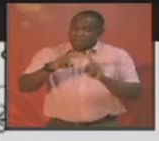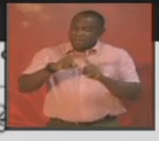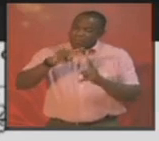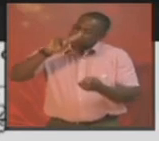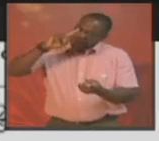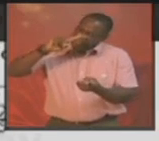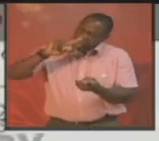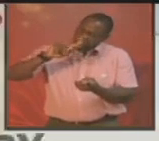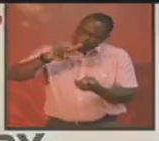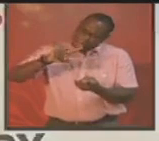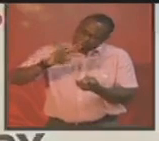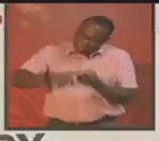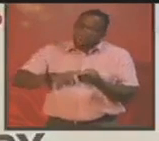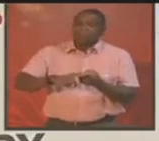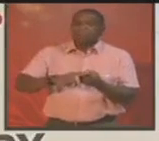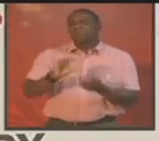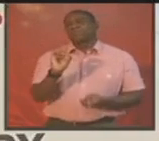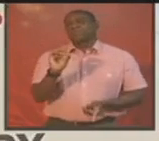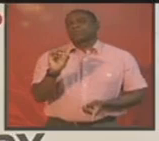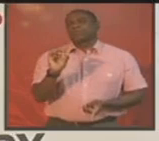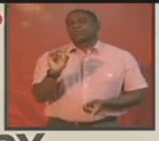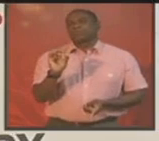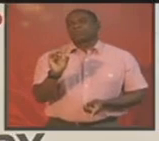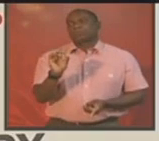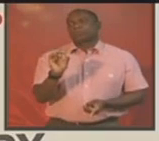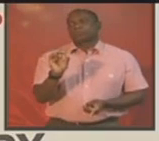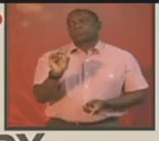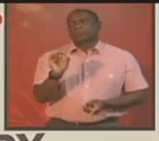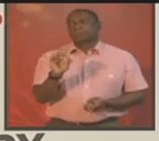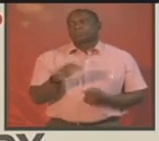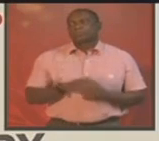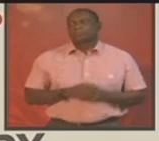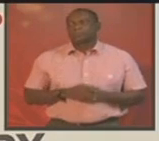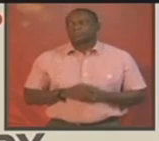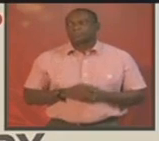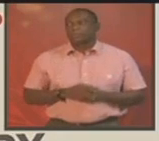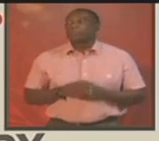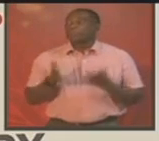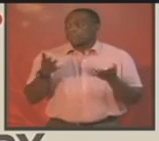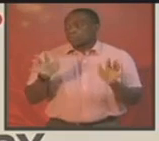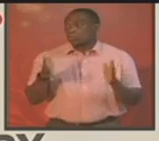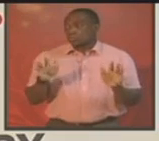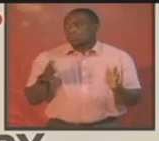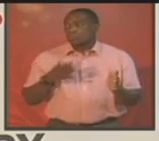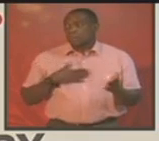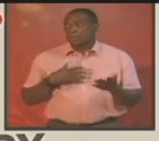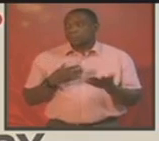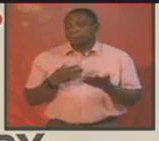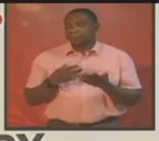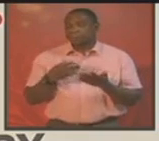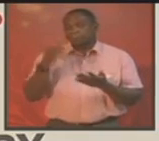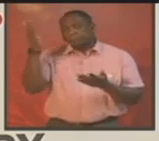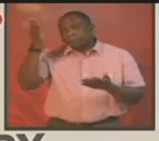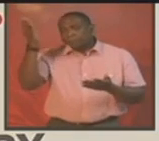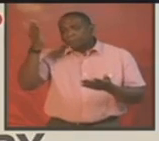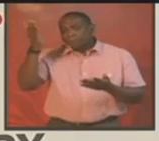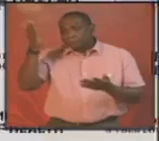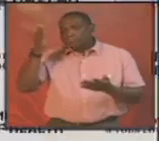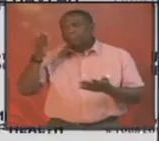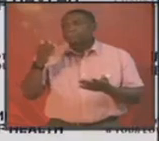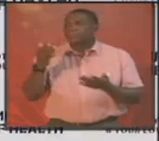0. With that, I bring the epidemiologic update to an end and turn you back over to Ms.